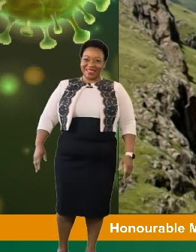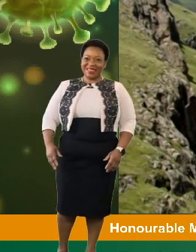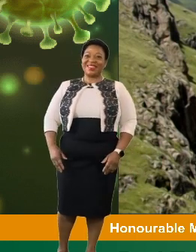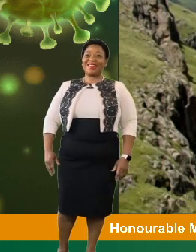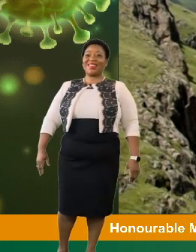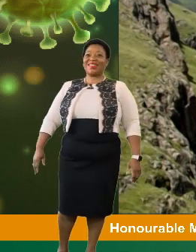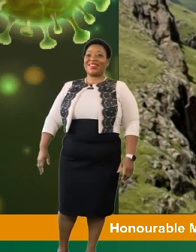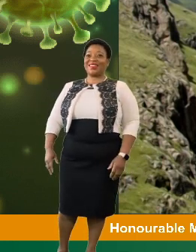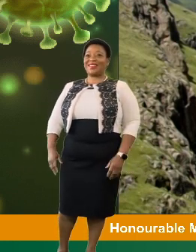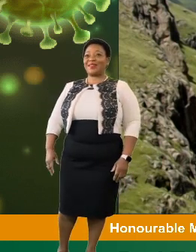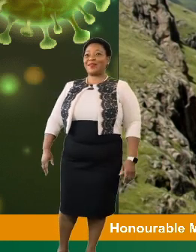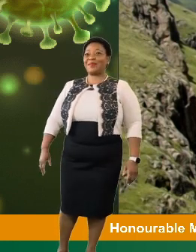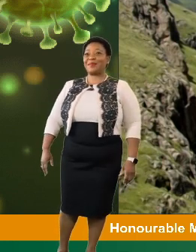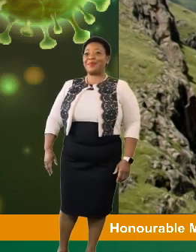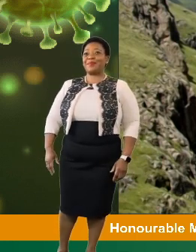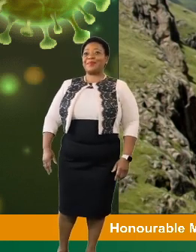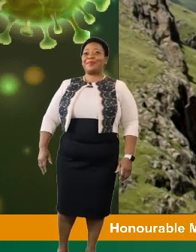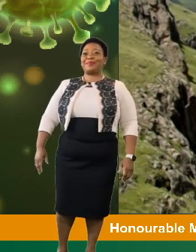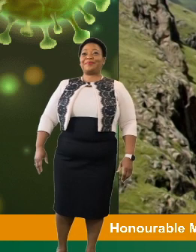you very much.